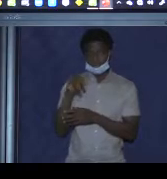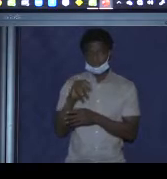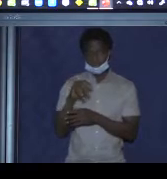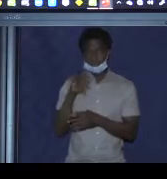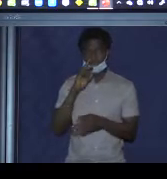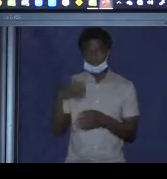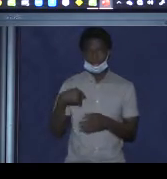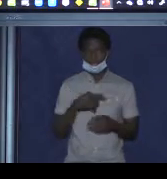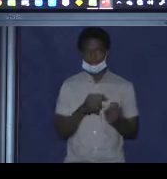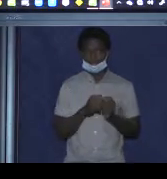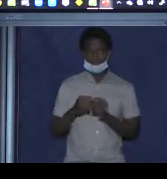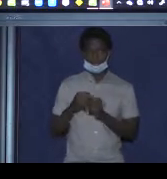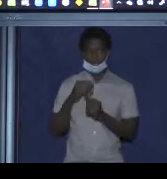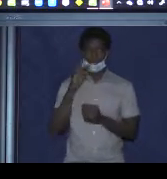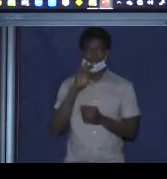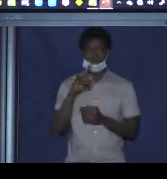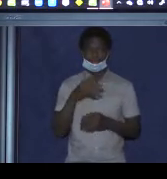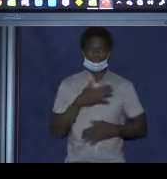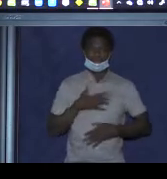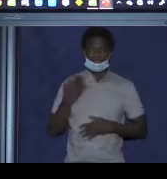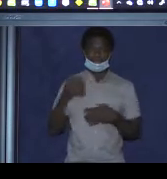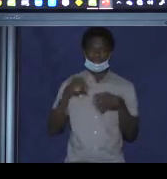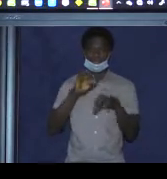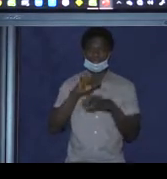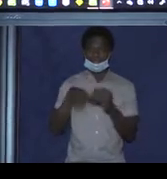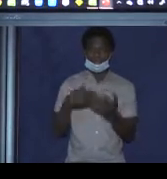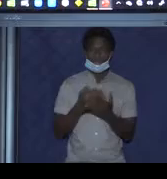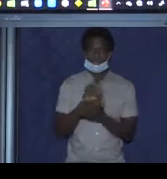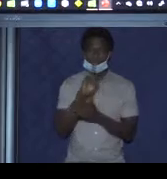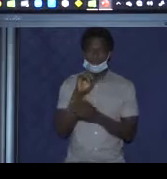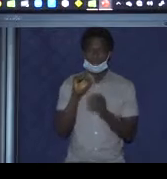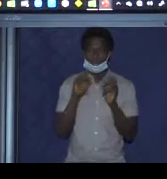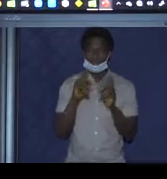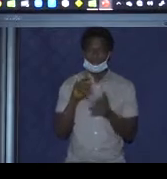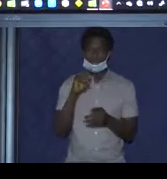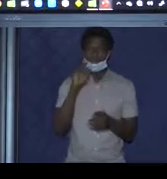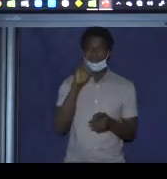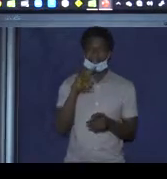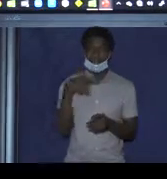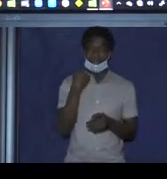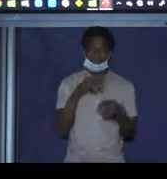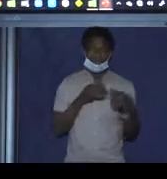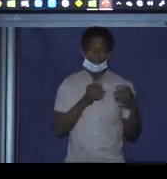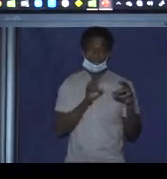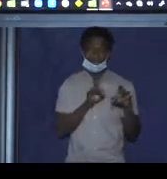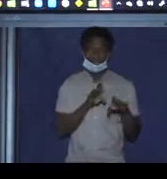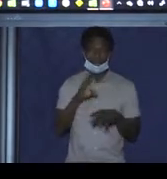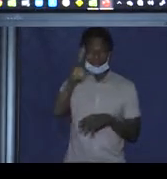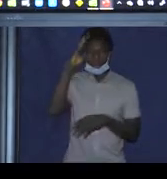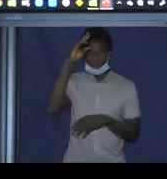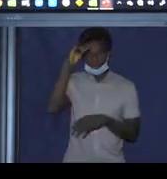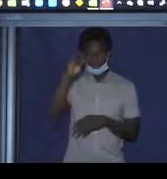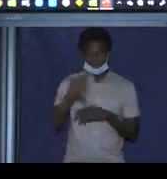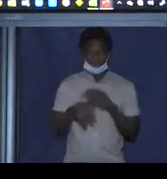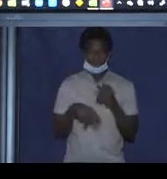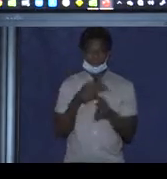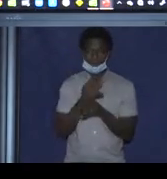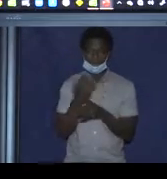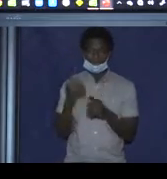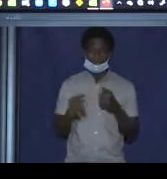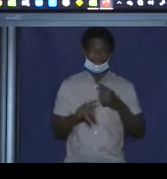together? Are you enjoying the class at all? Okay. One who hates mankind, the opposite of